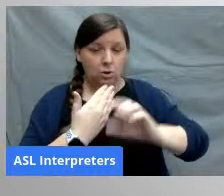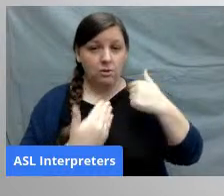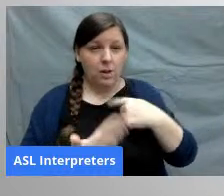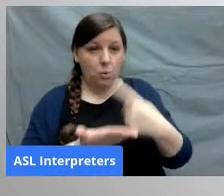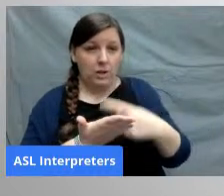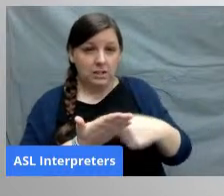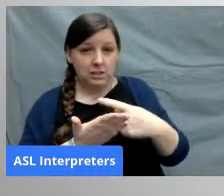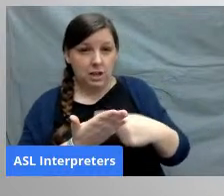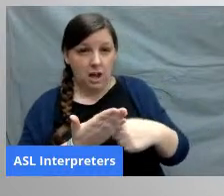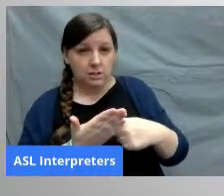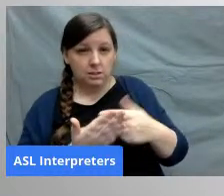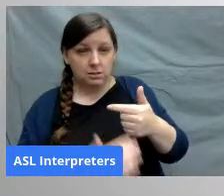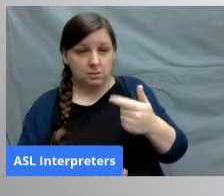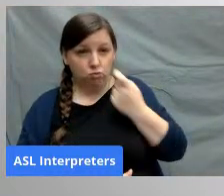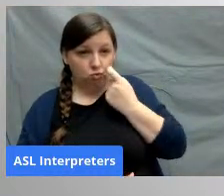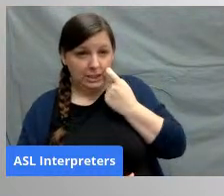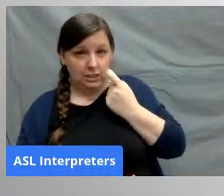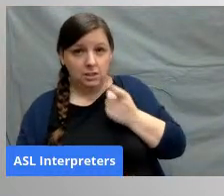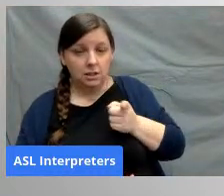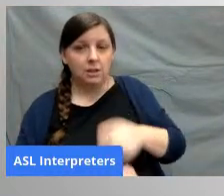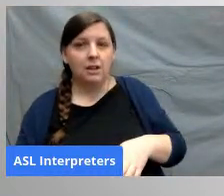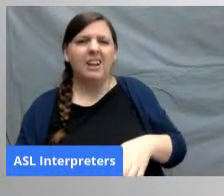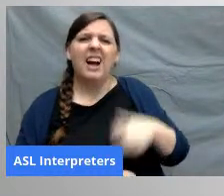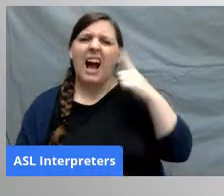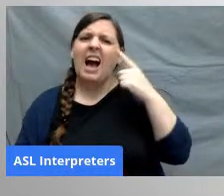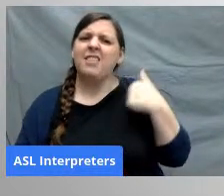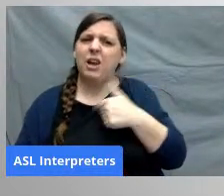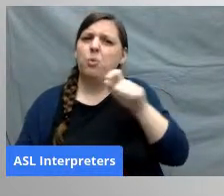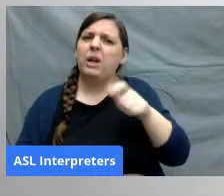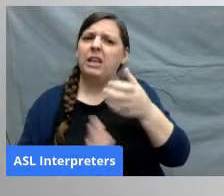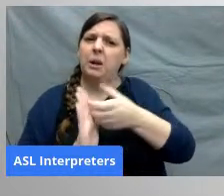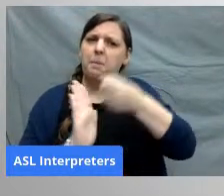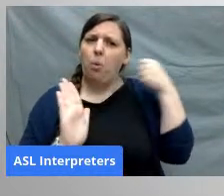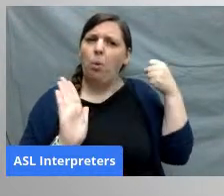earlier. I think we need to pull this one off.